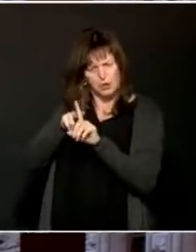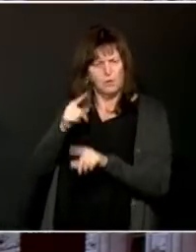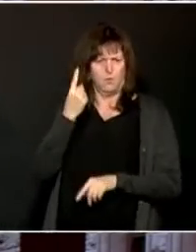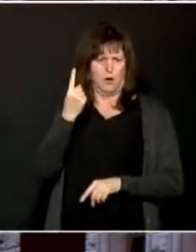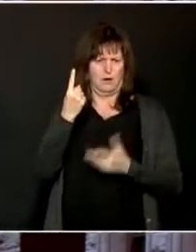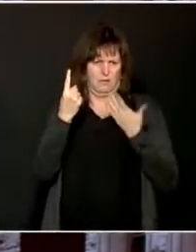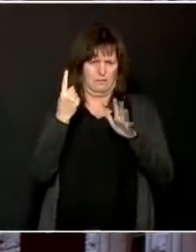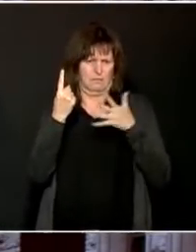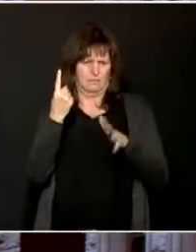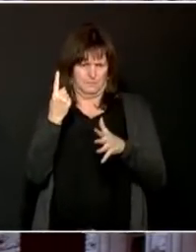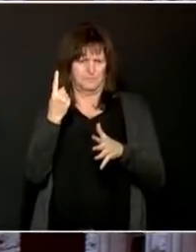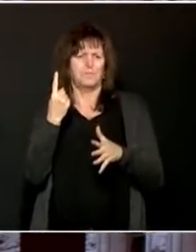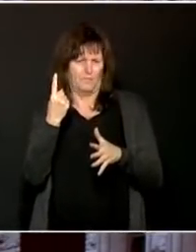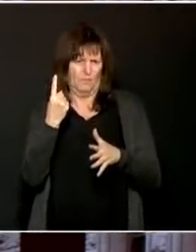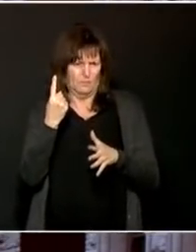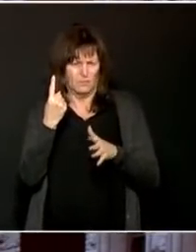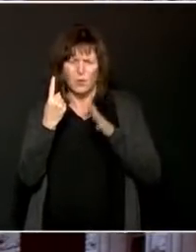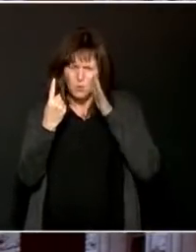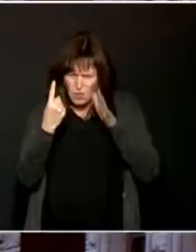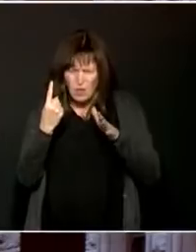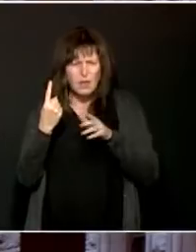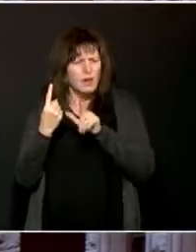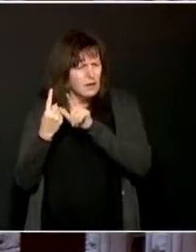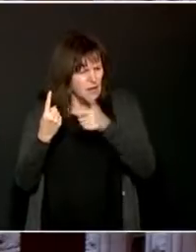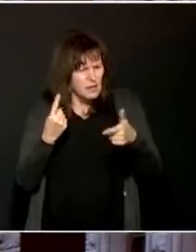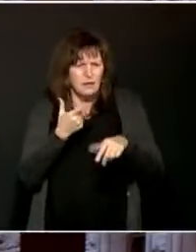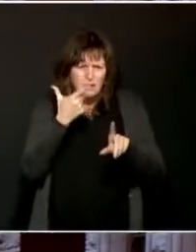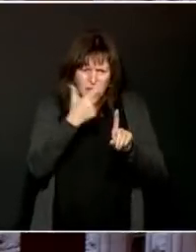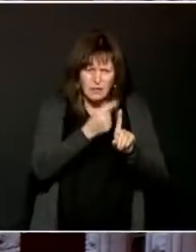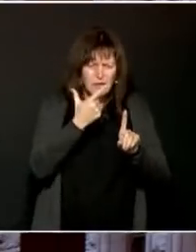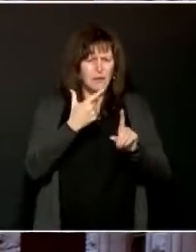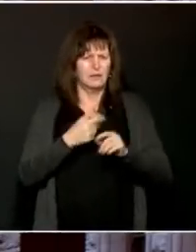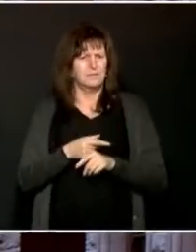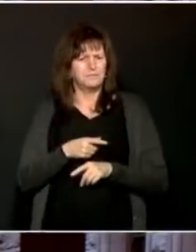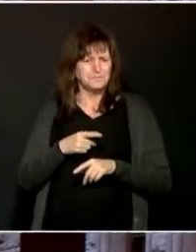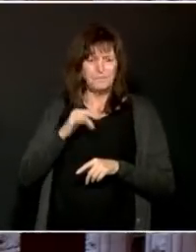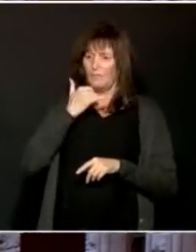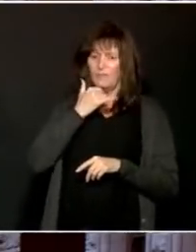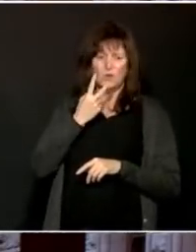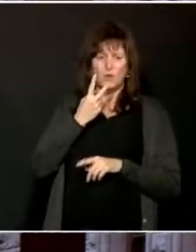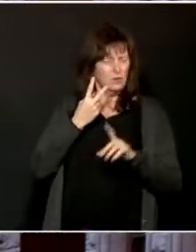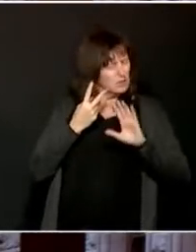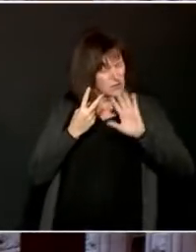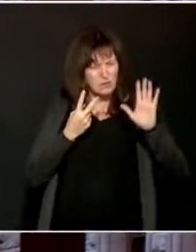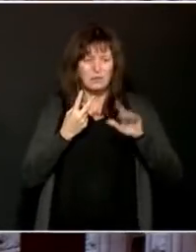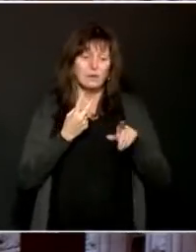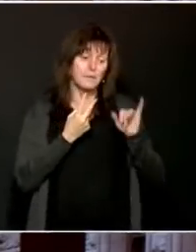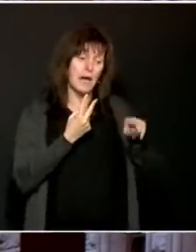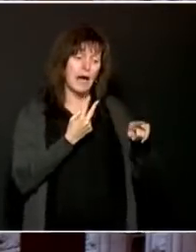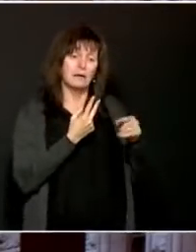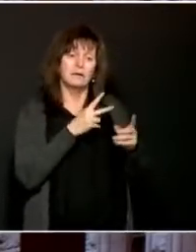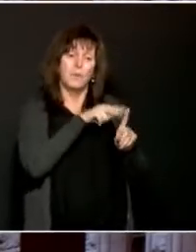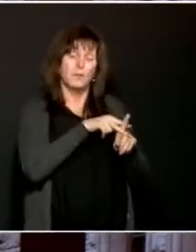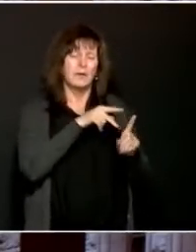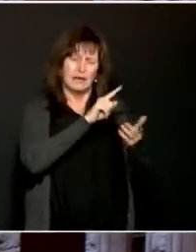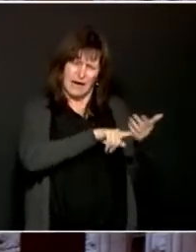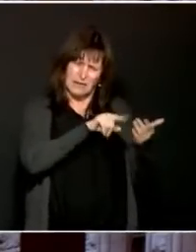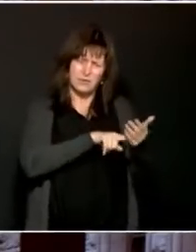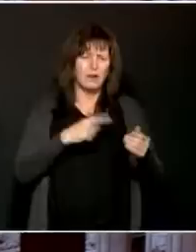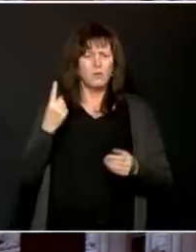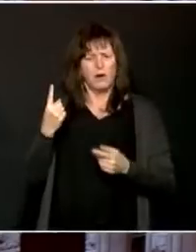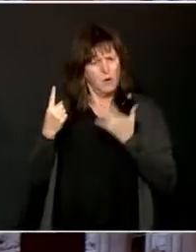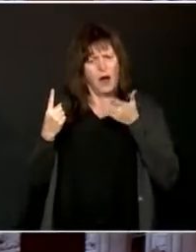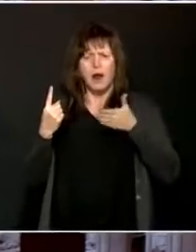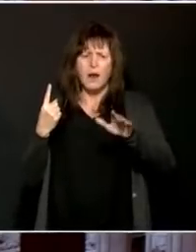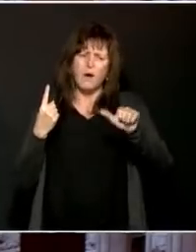once. If you happen to have two that you made a mistake on, cancel one and stick to one booking to allow someone else to get access when they need